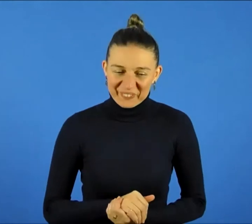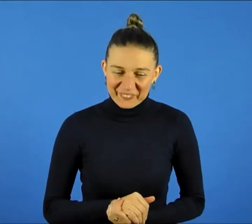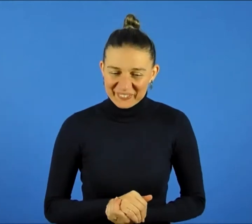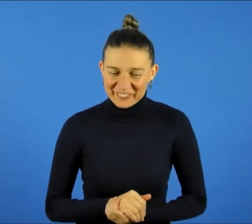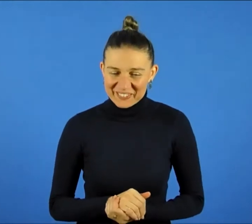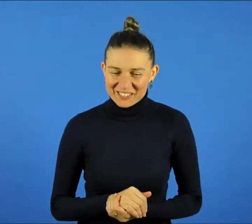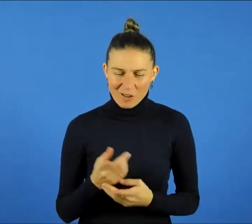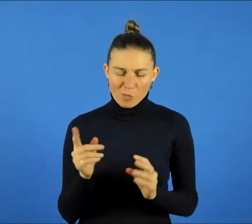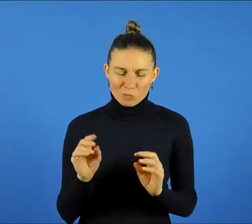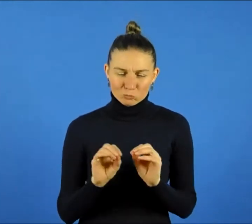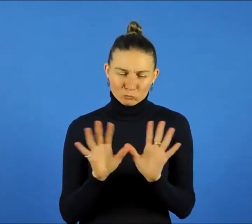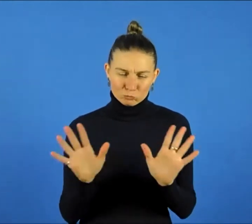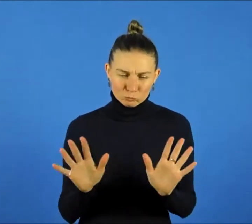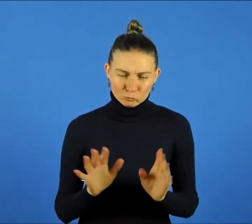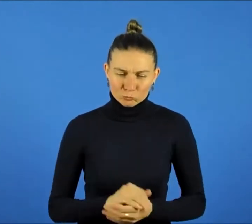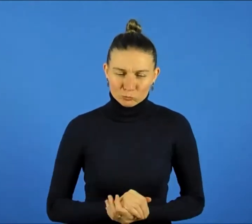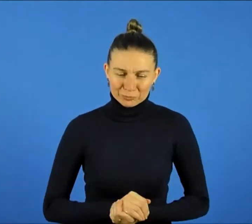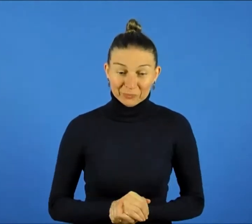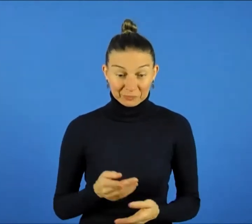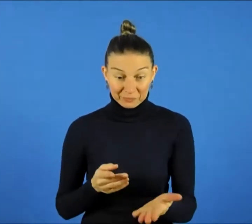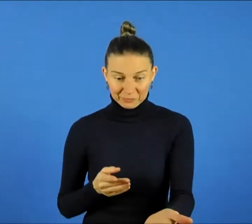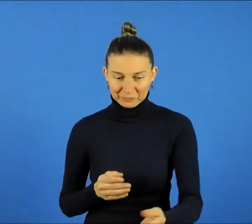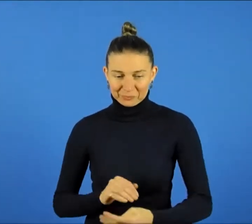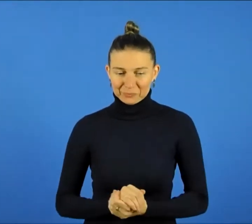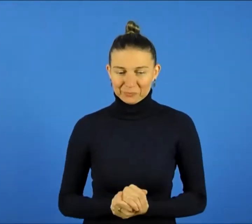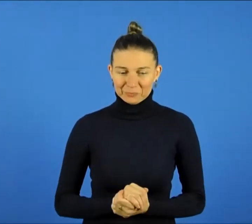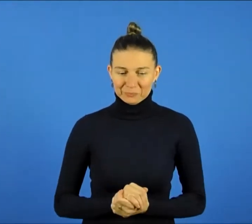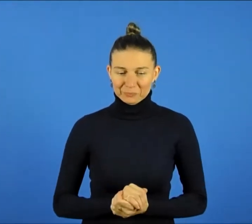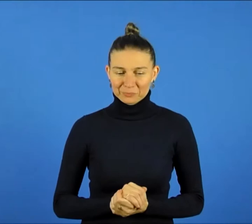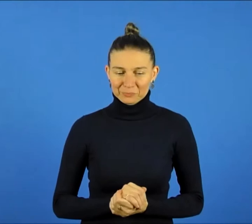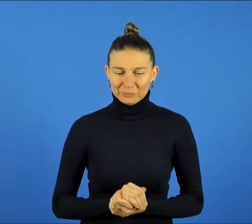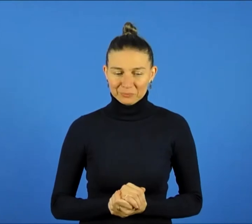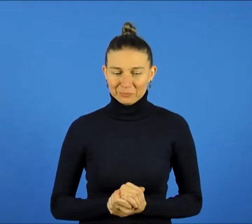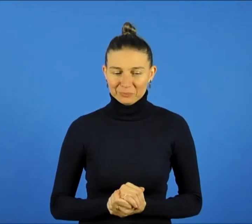can you reconfirm to us and give us a green light to go?